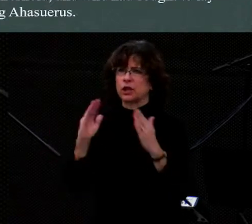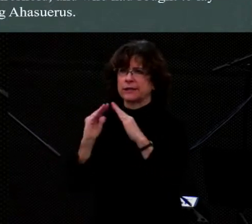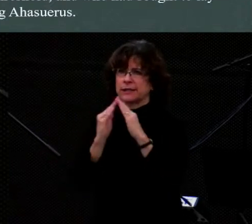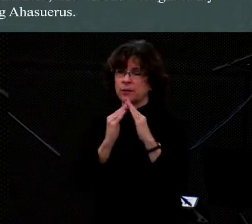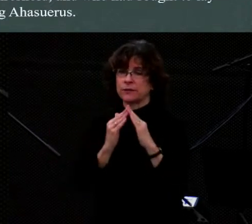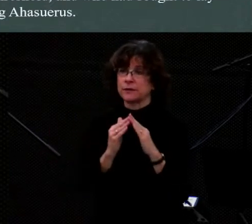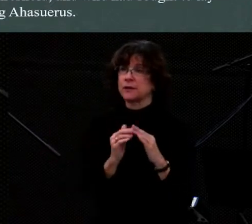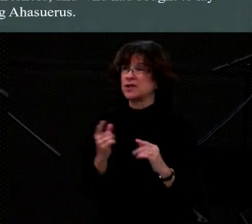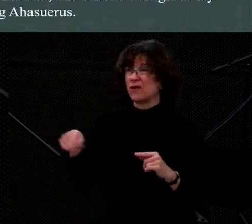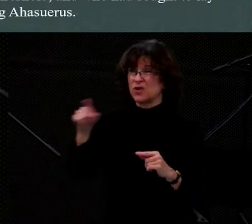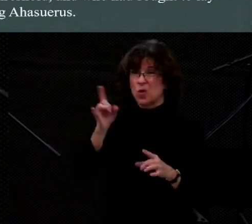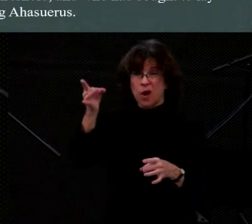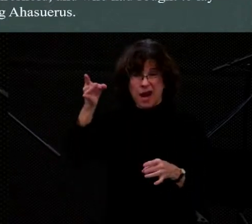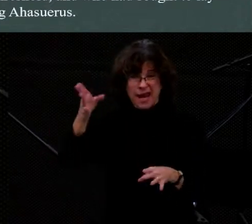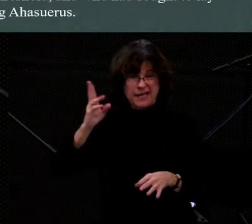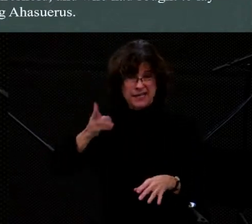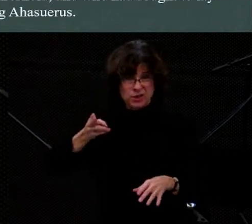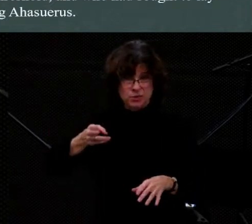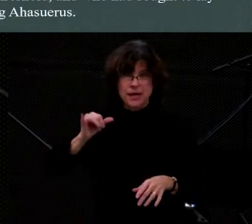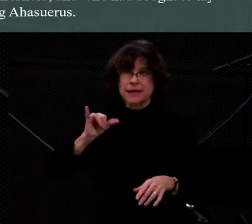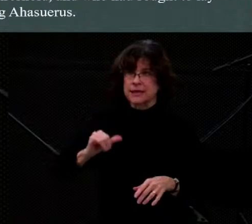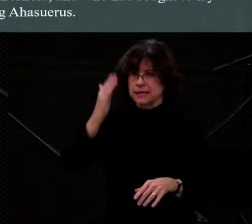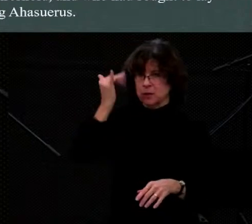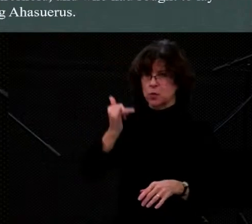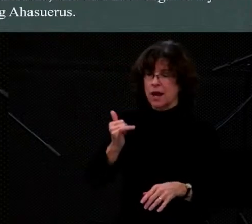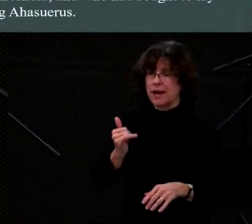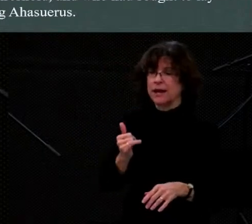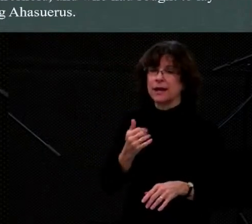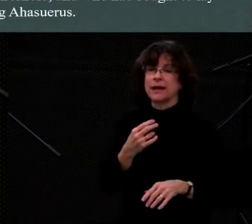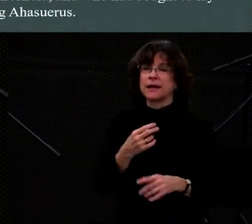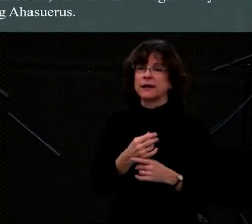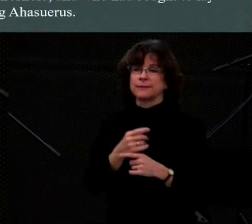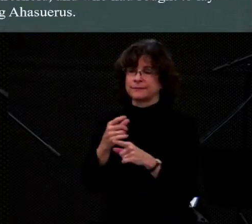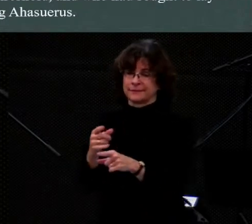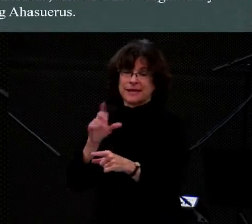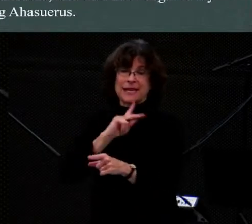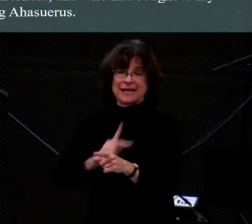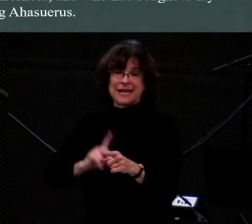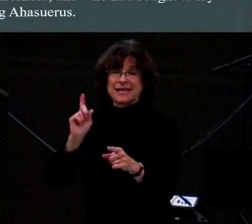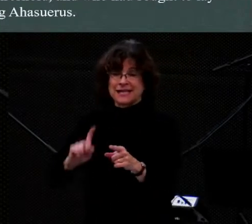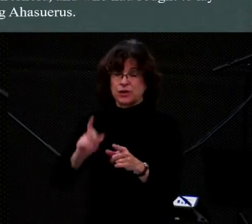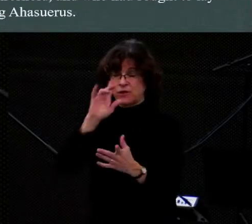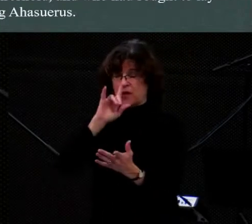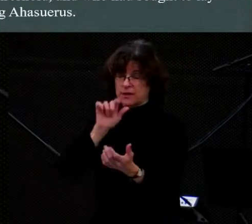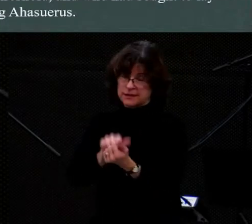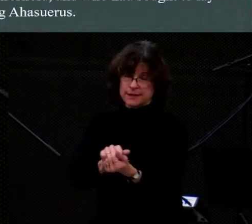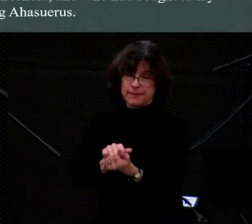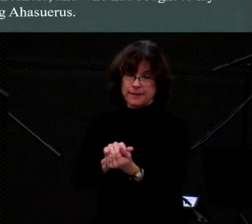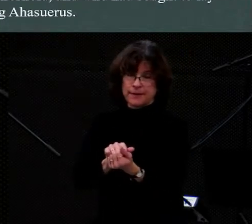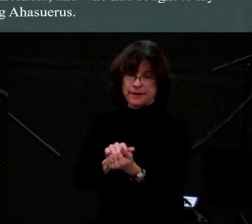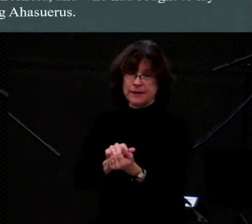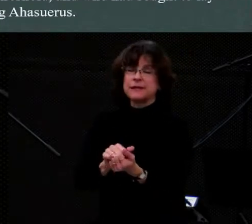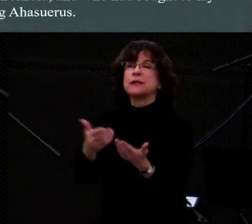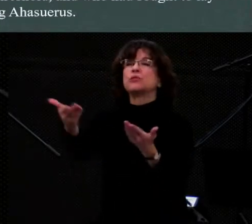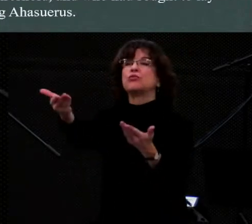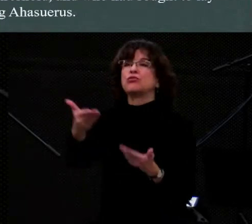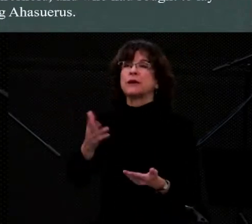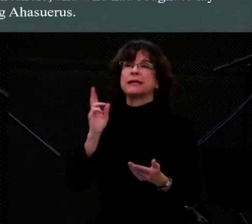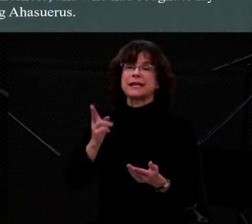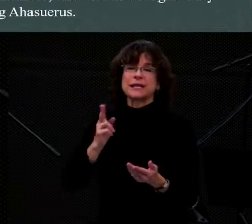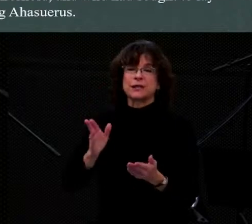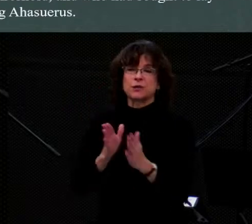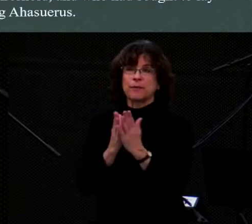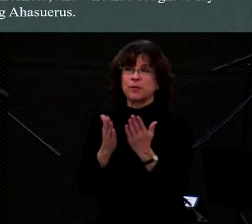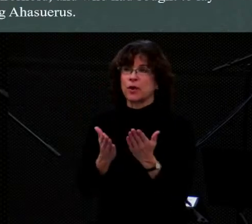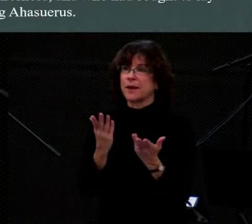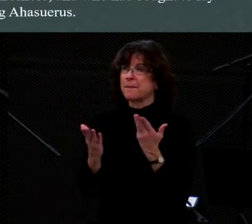class, this is your justification right here. Haman needs to fall asleep. Bring the history book. Read it aloud. It'll be no time. Some of you guys maybe put on a